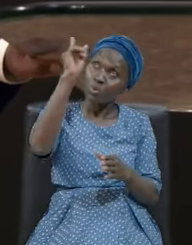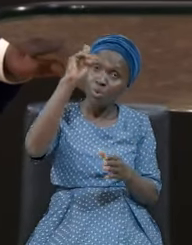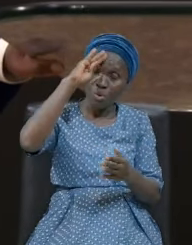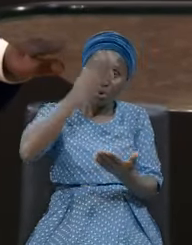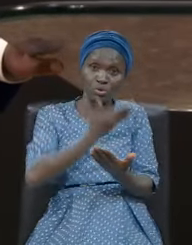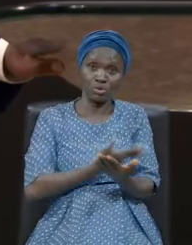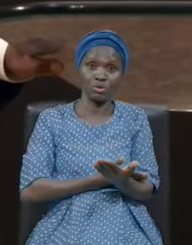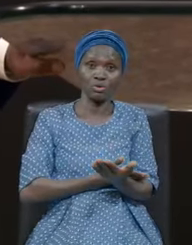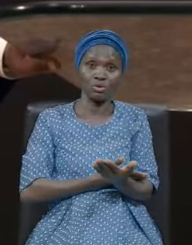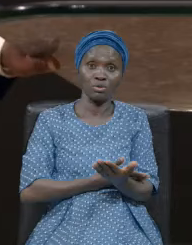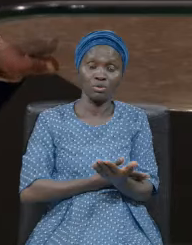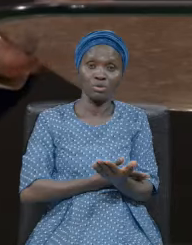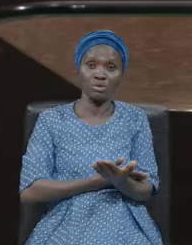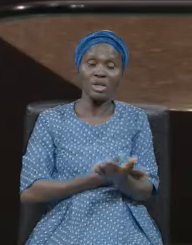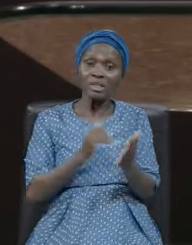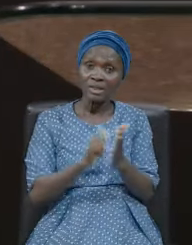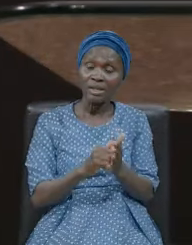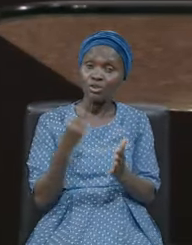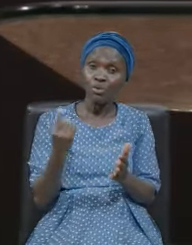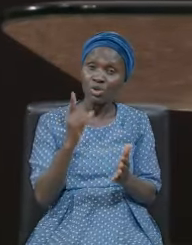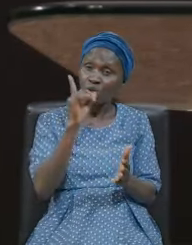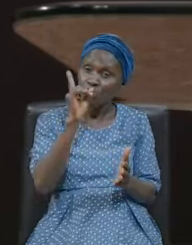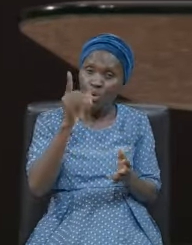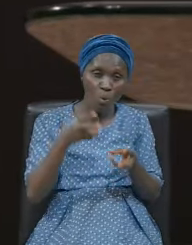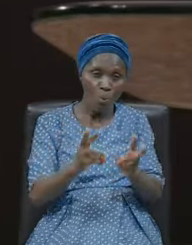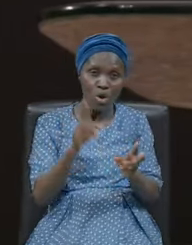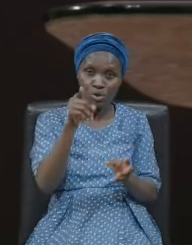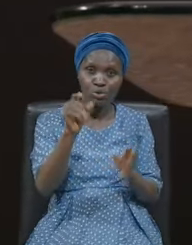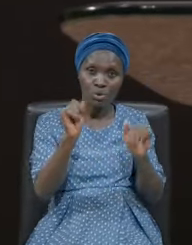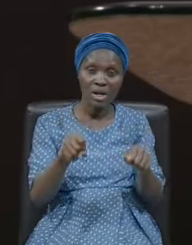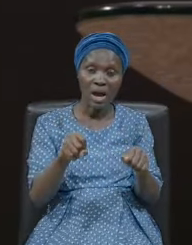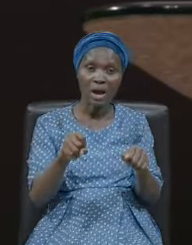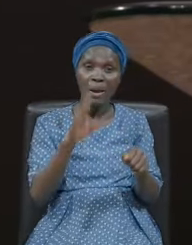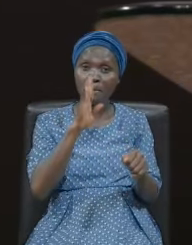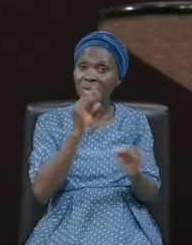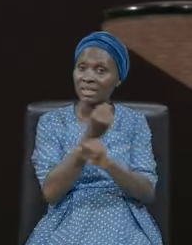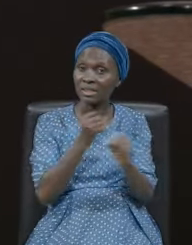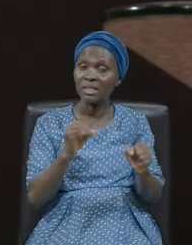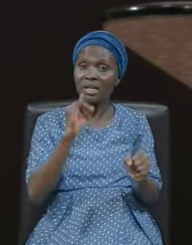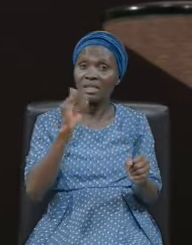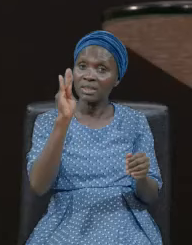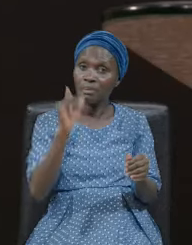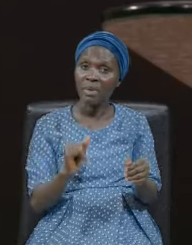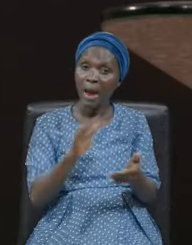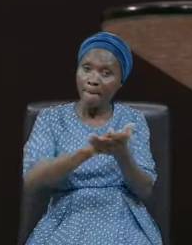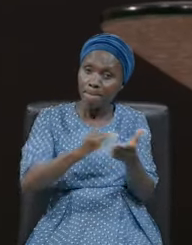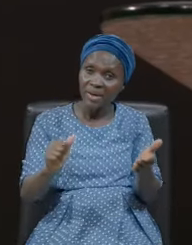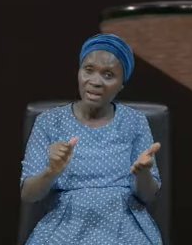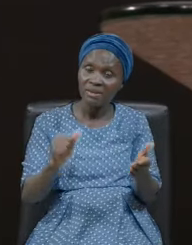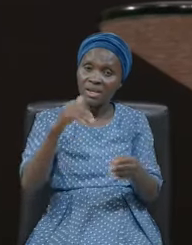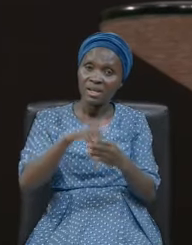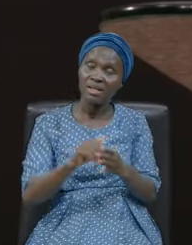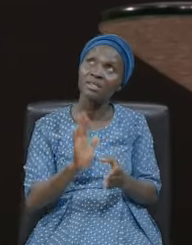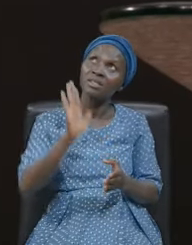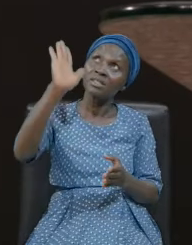way you can be saved is by believing on his only begotten son, the Lord